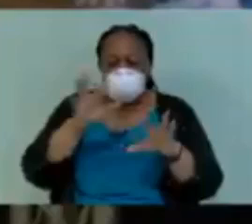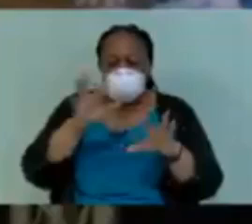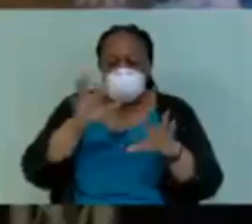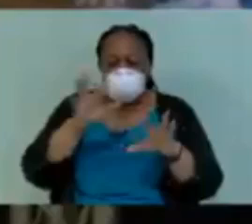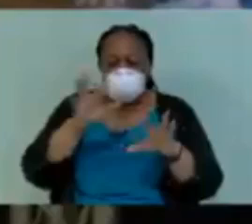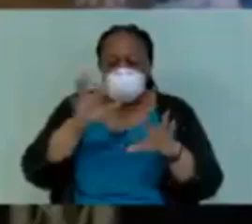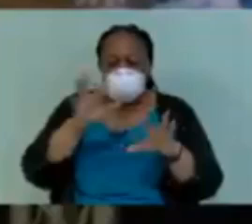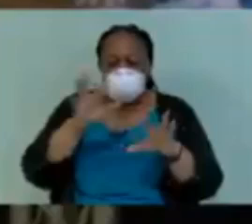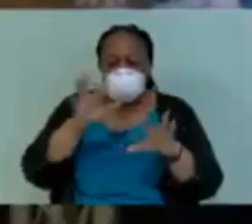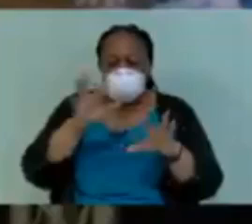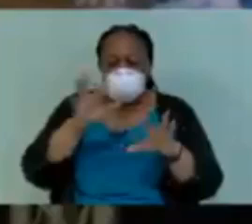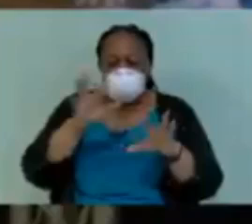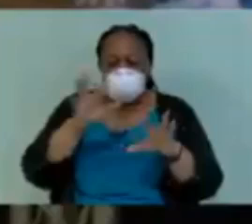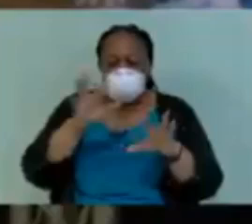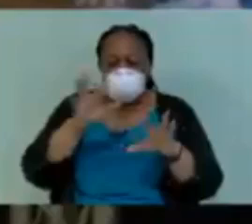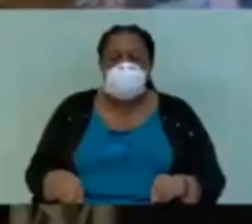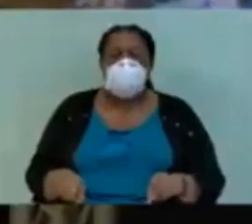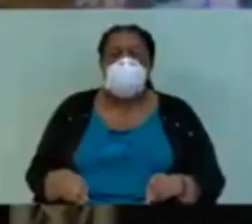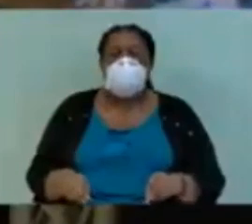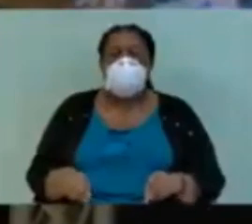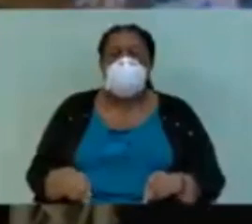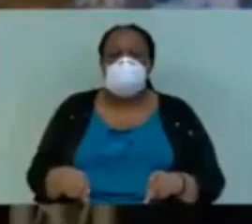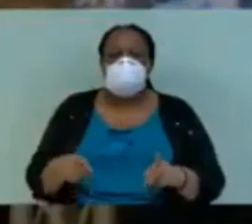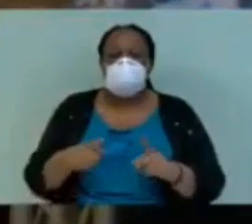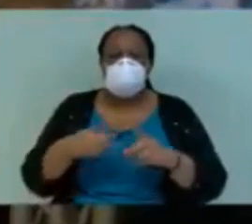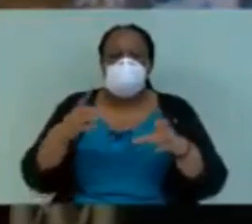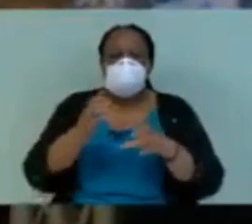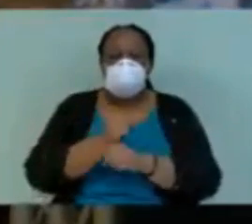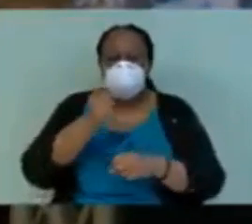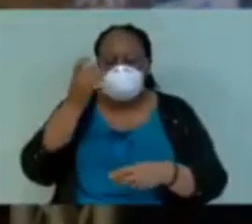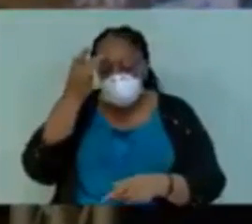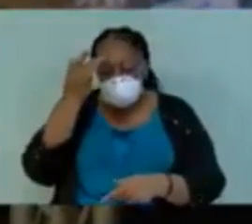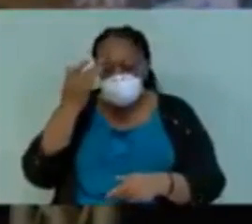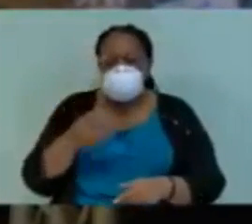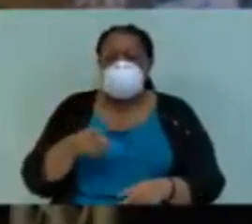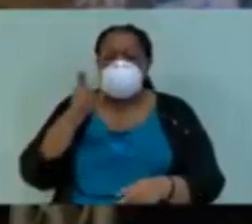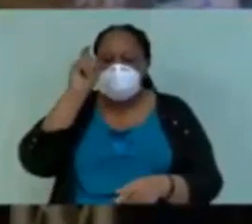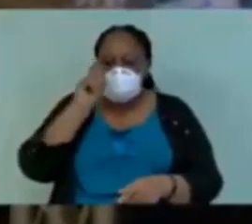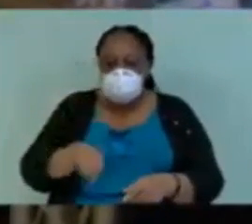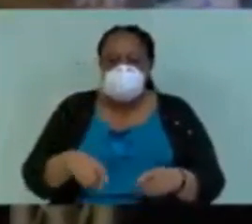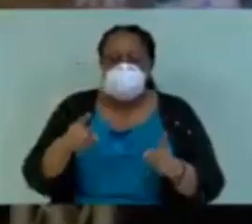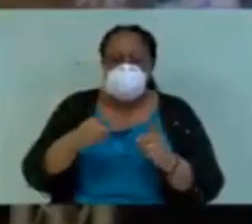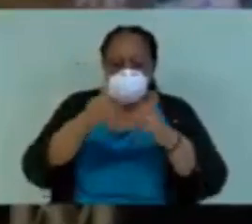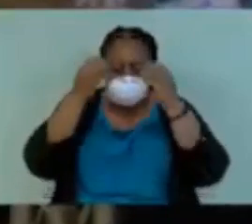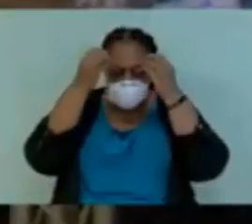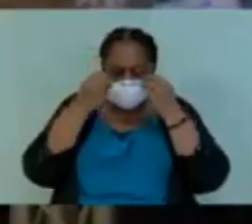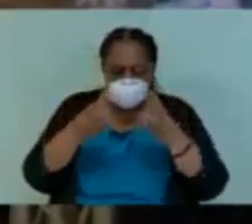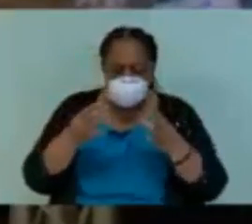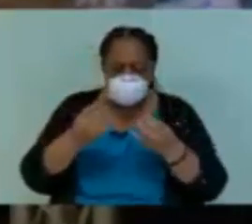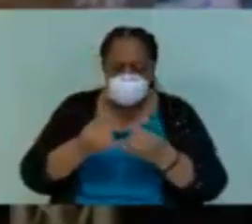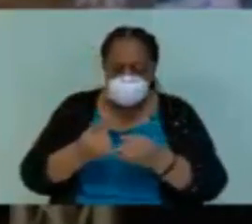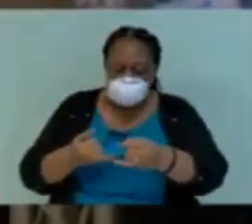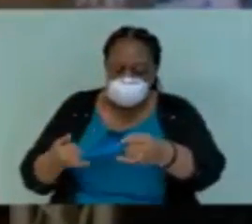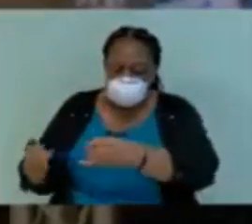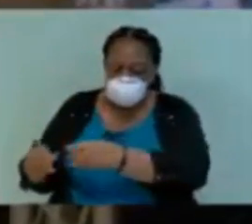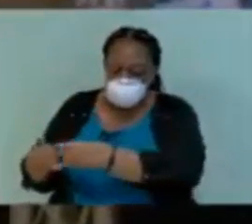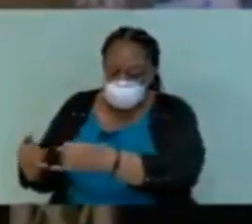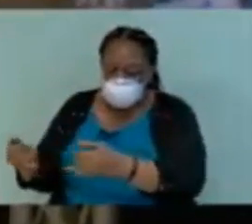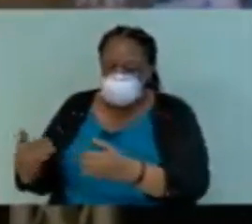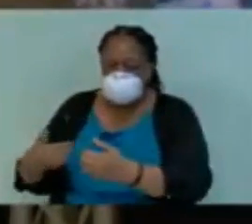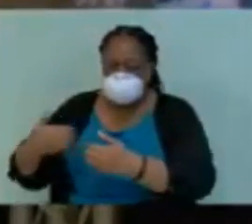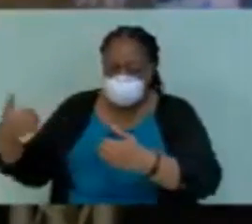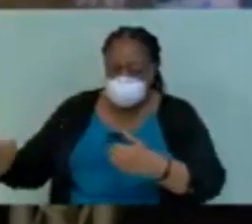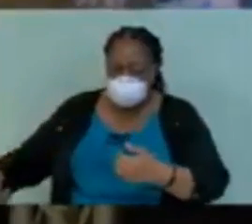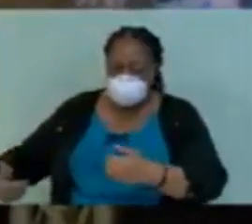After Friday comes Monday, we are enforcing the law. This means if we have to shut you down, we will shut you down in the interest